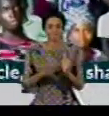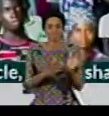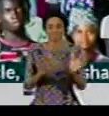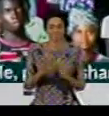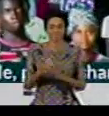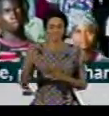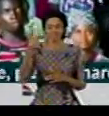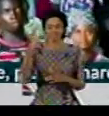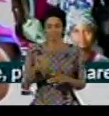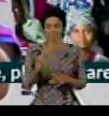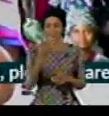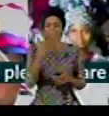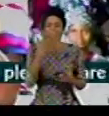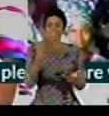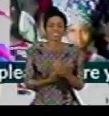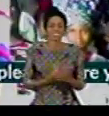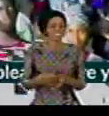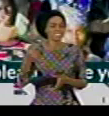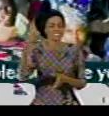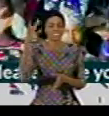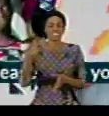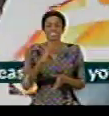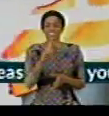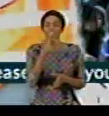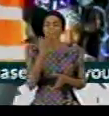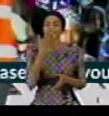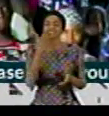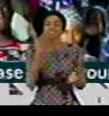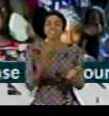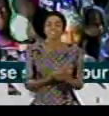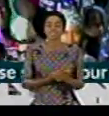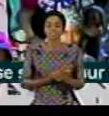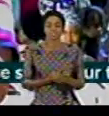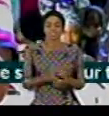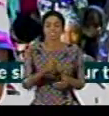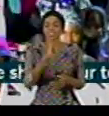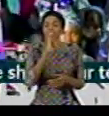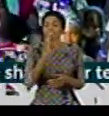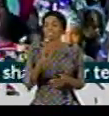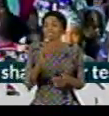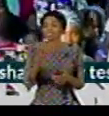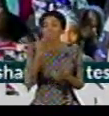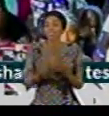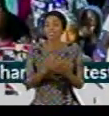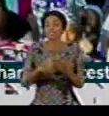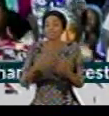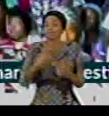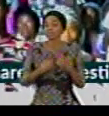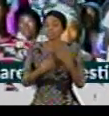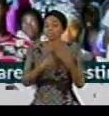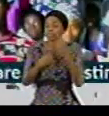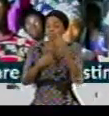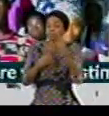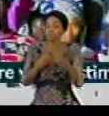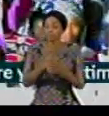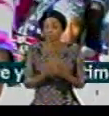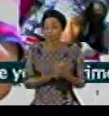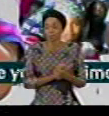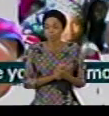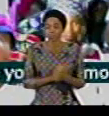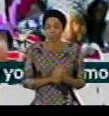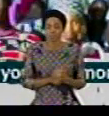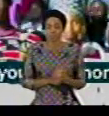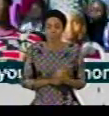good I said the Lord is good it's good to me and it's good to you my name is